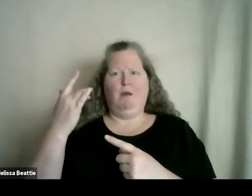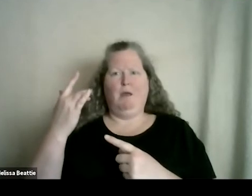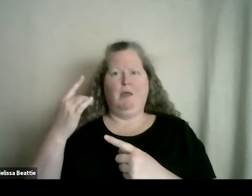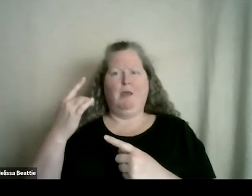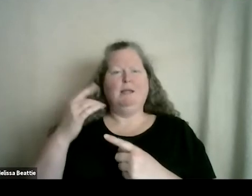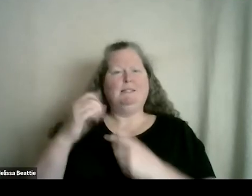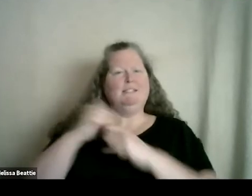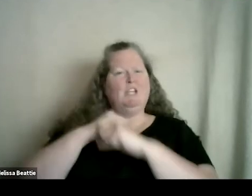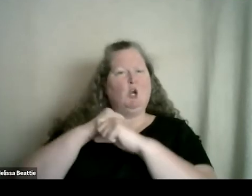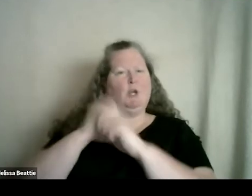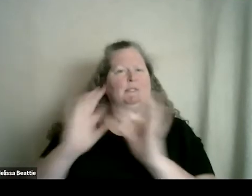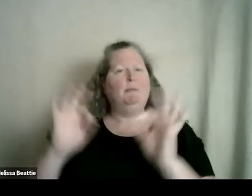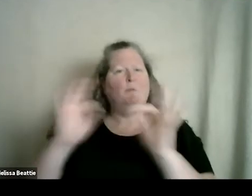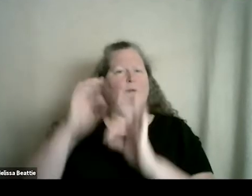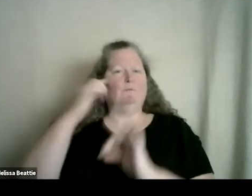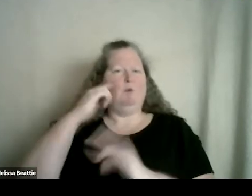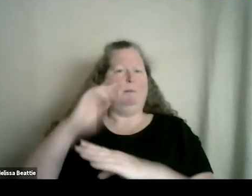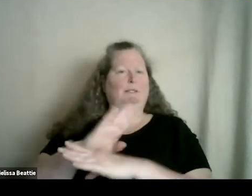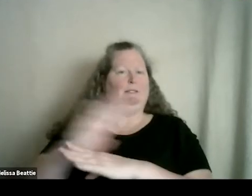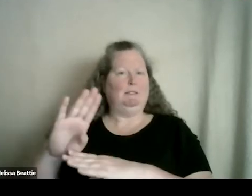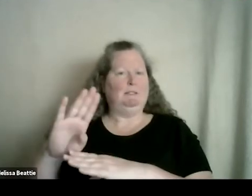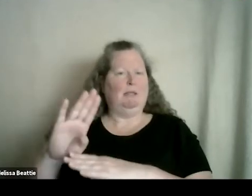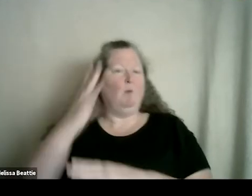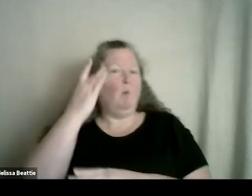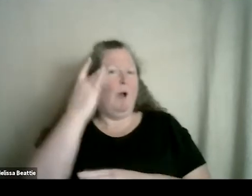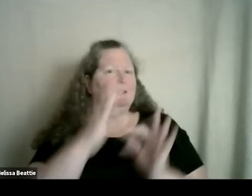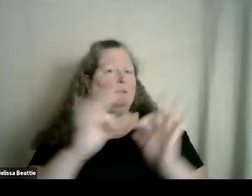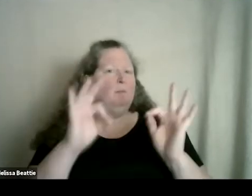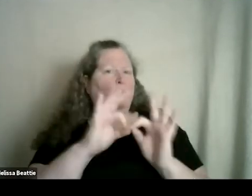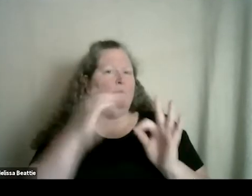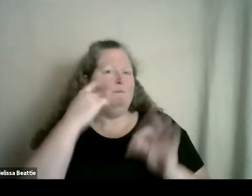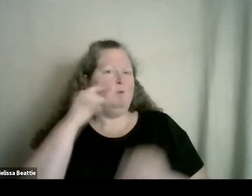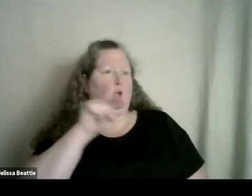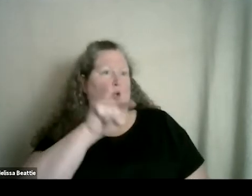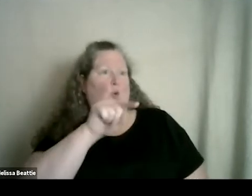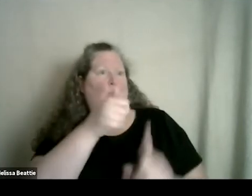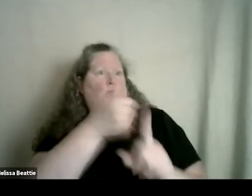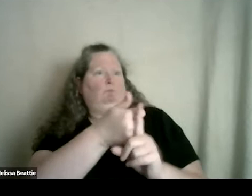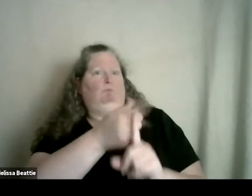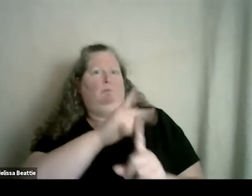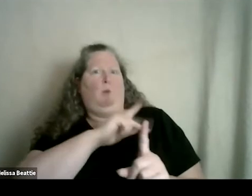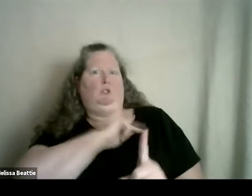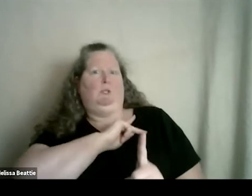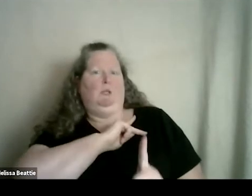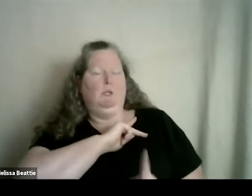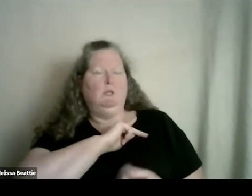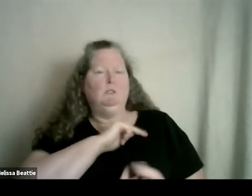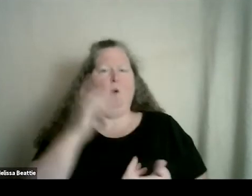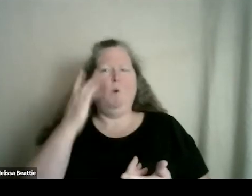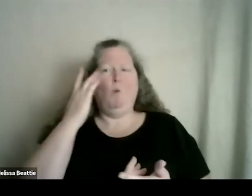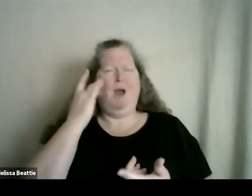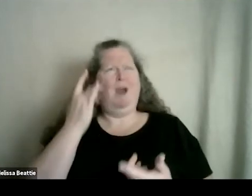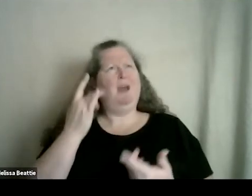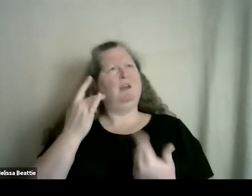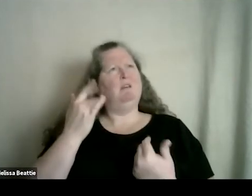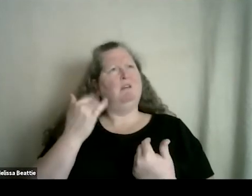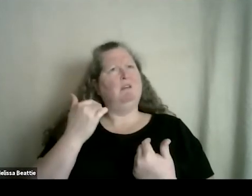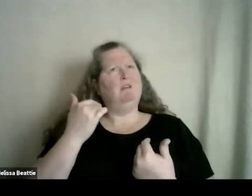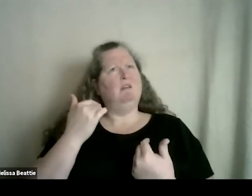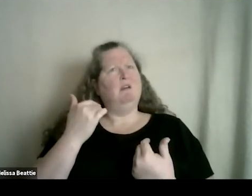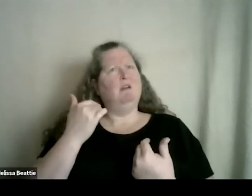this matter to you personally. The minute that you get into the why does this matter to me personally, you get people's